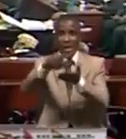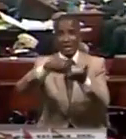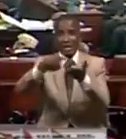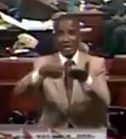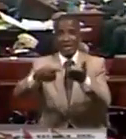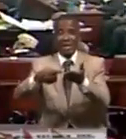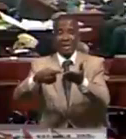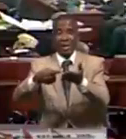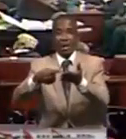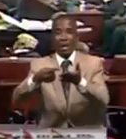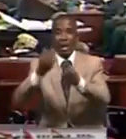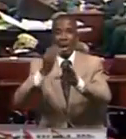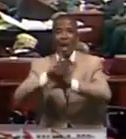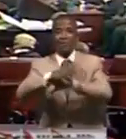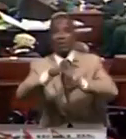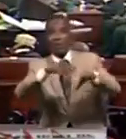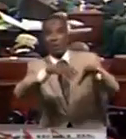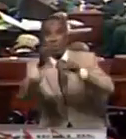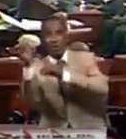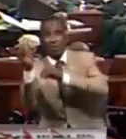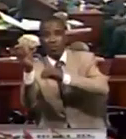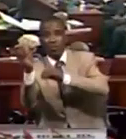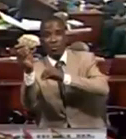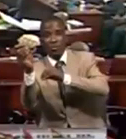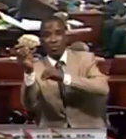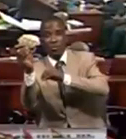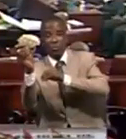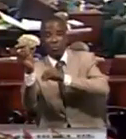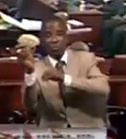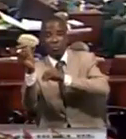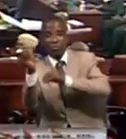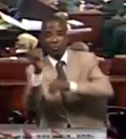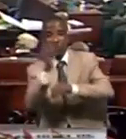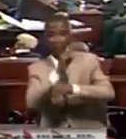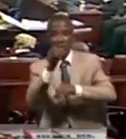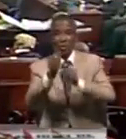you left to see the petitioner?